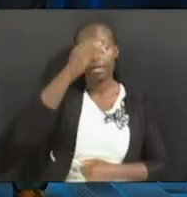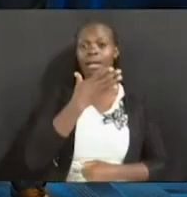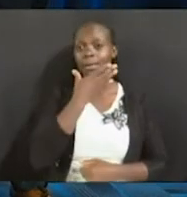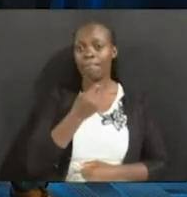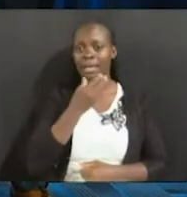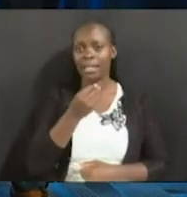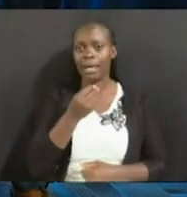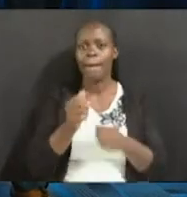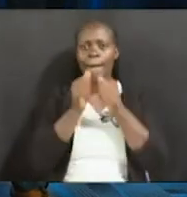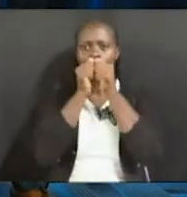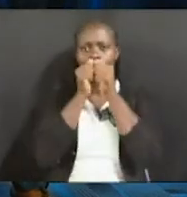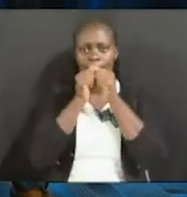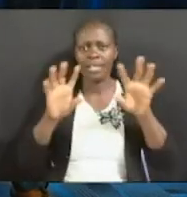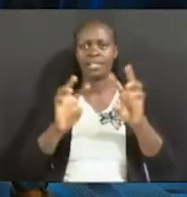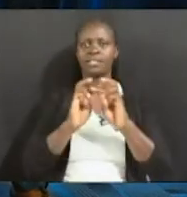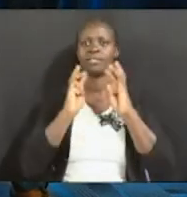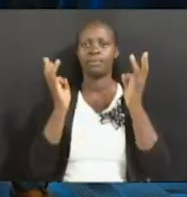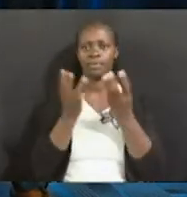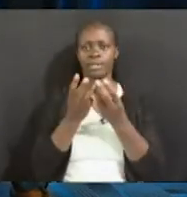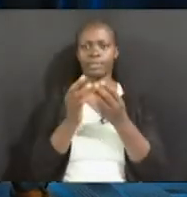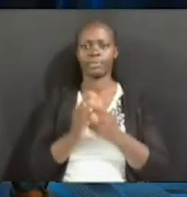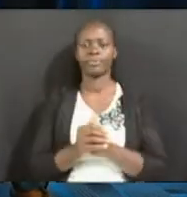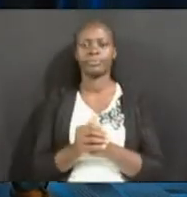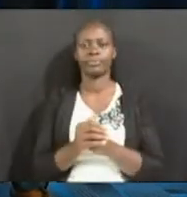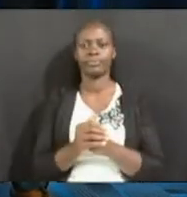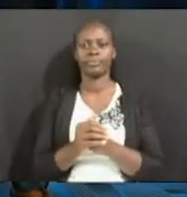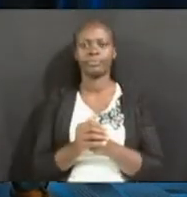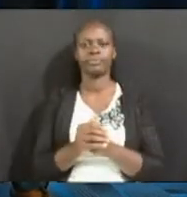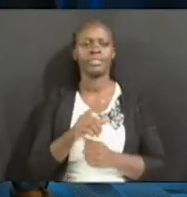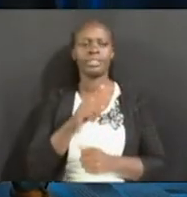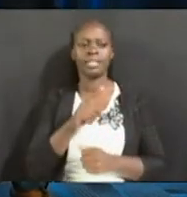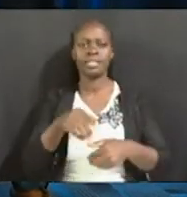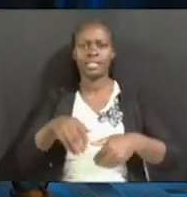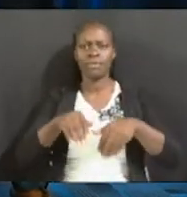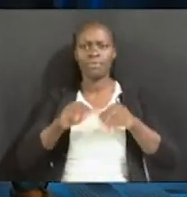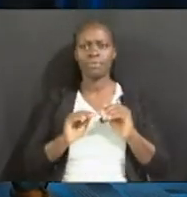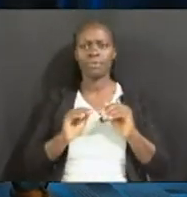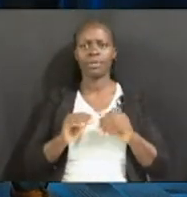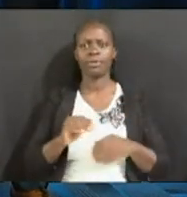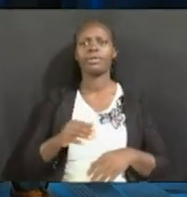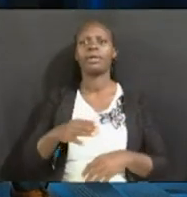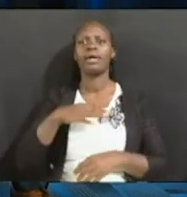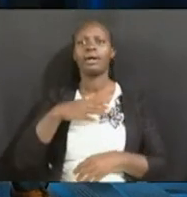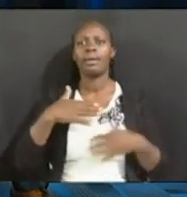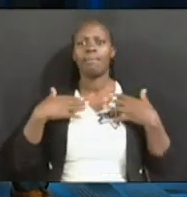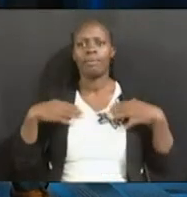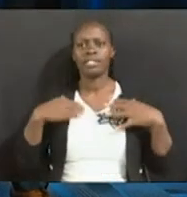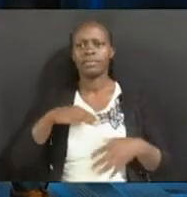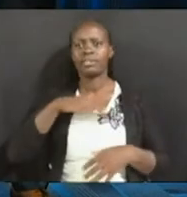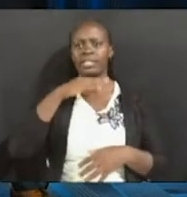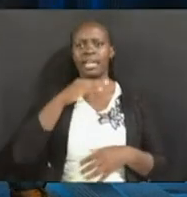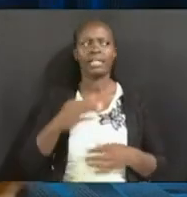It is difficult to preach in a funeral of a person who has not died empty.